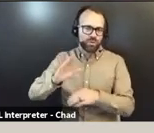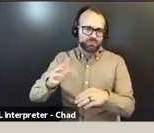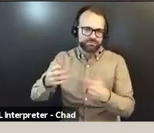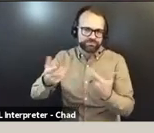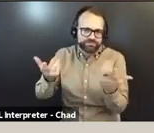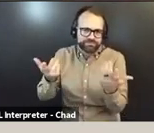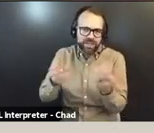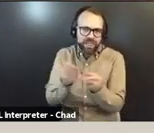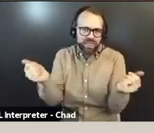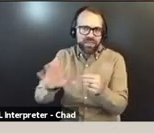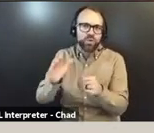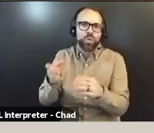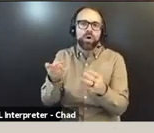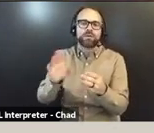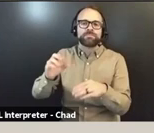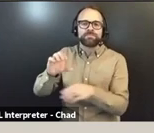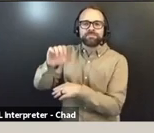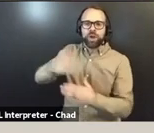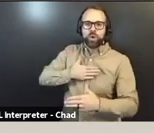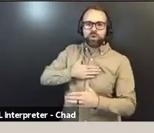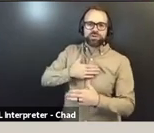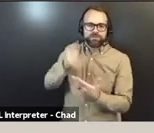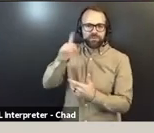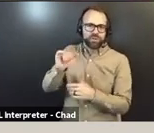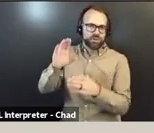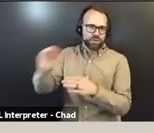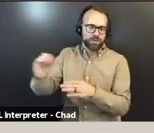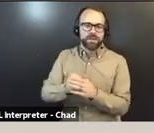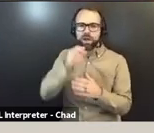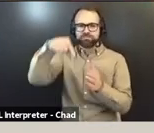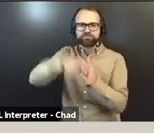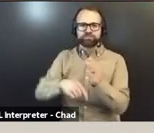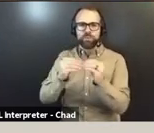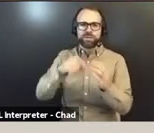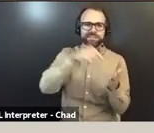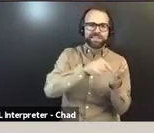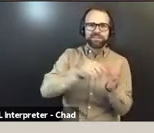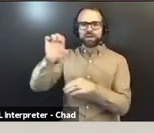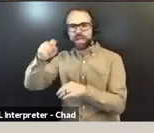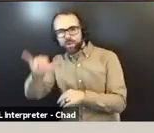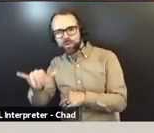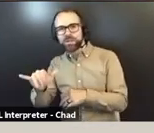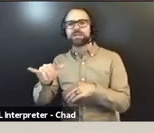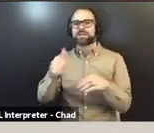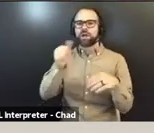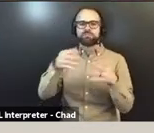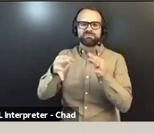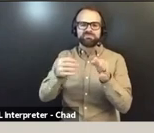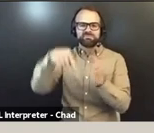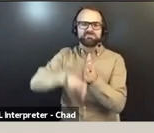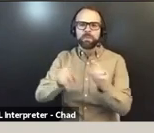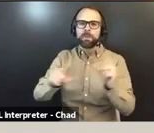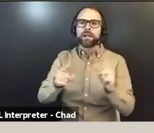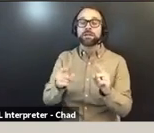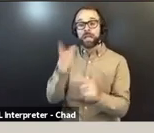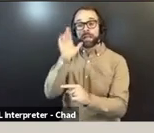example on debt versus equity. I'm not going to go into too much of a lesson, but if we come back, we can definitely run a workshop on all